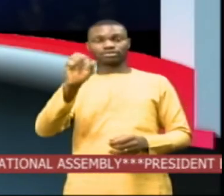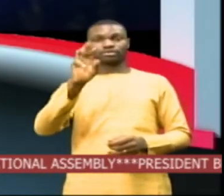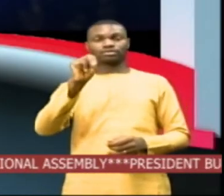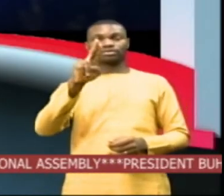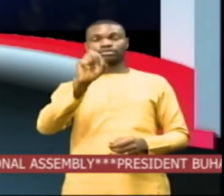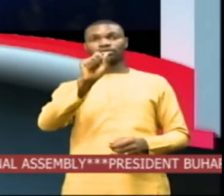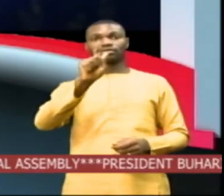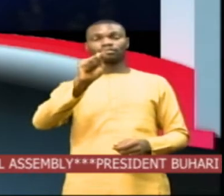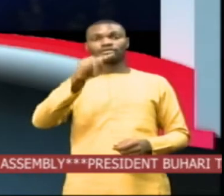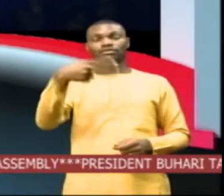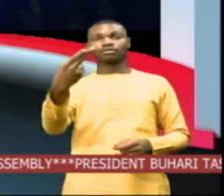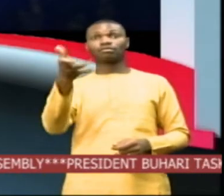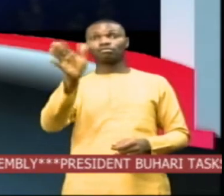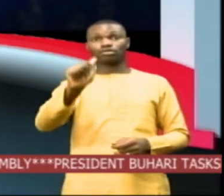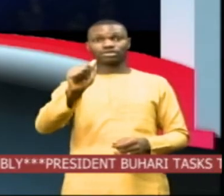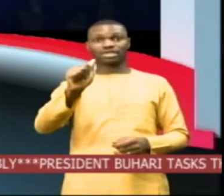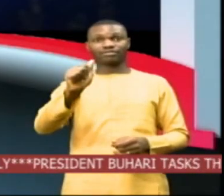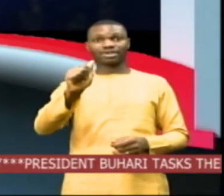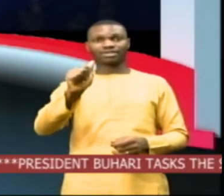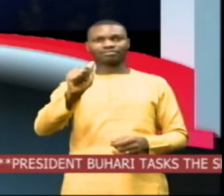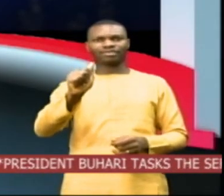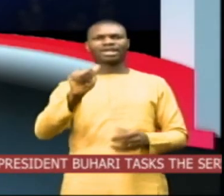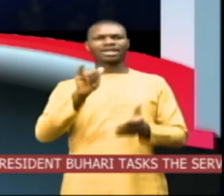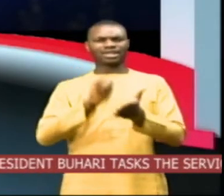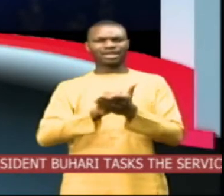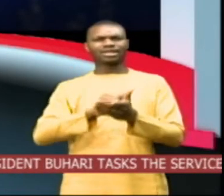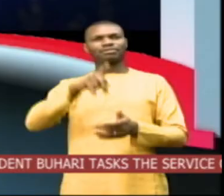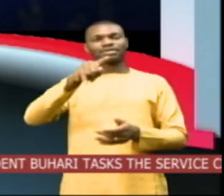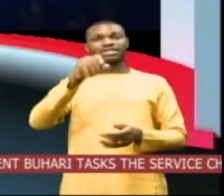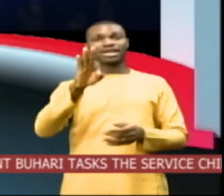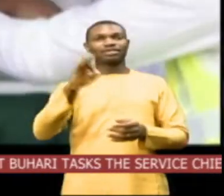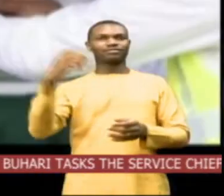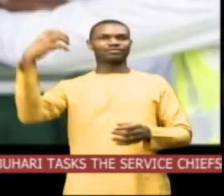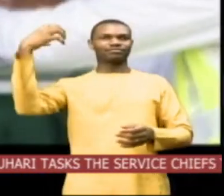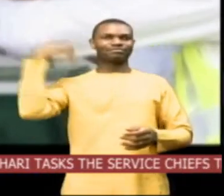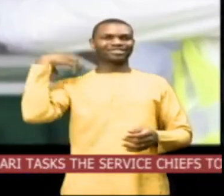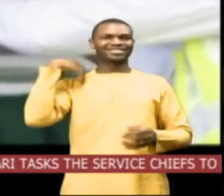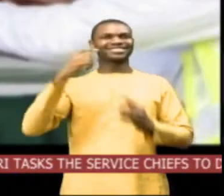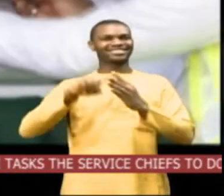the Presidential Task Force on COVID-19, Boss Mustafa.